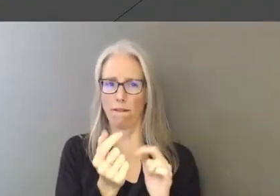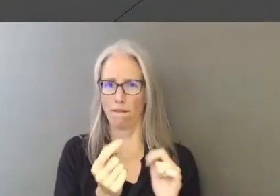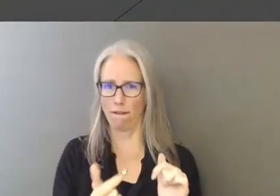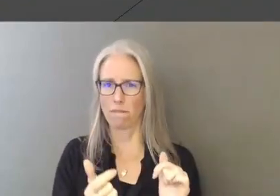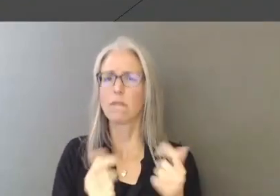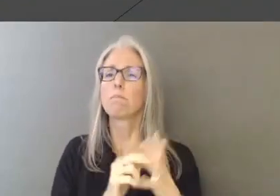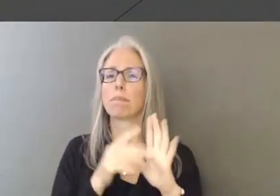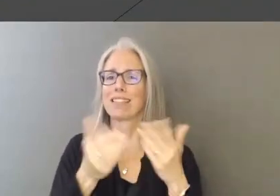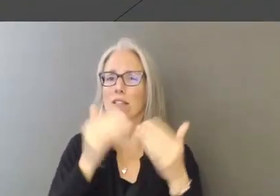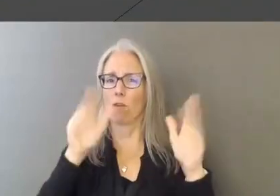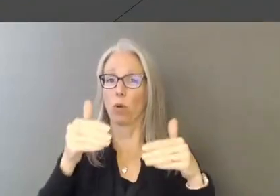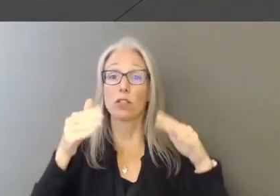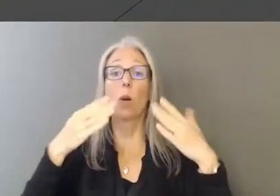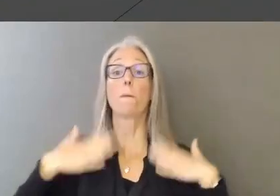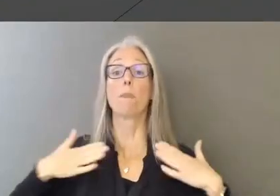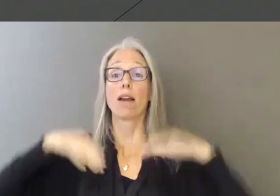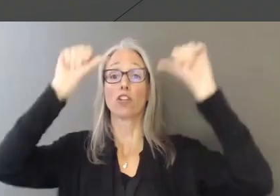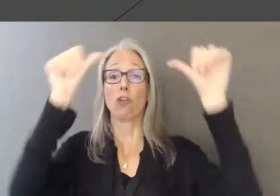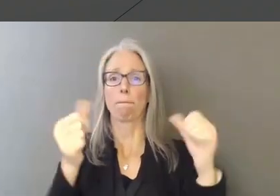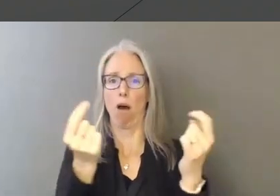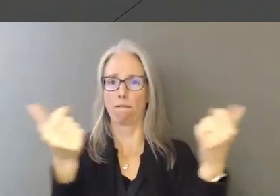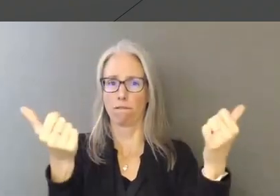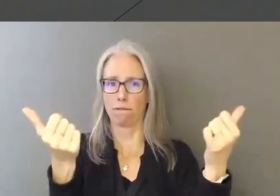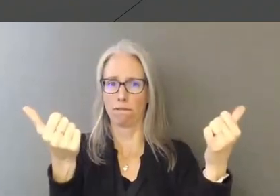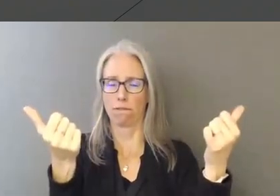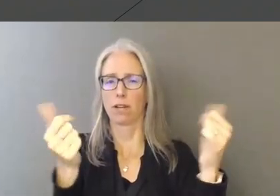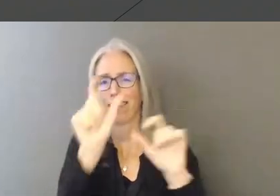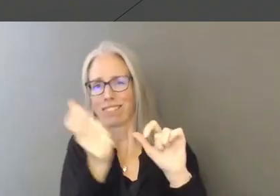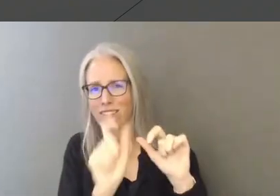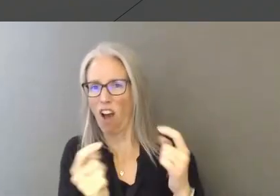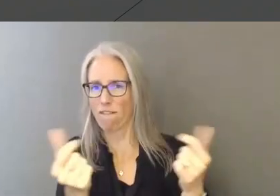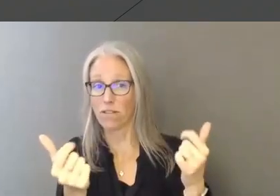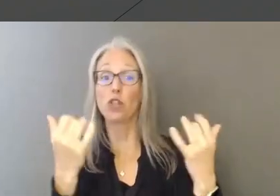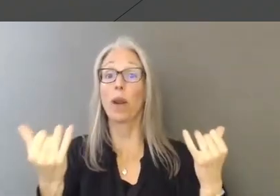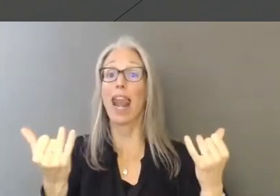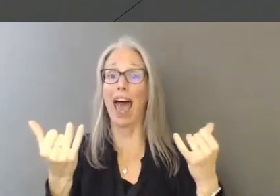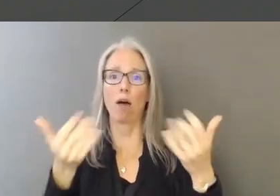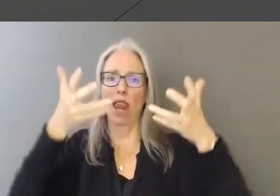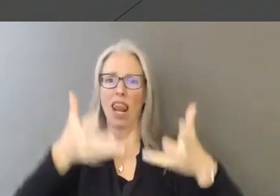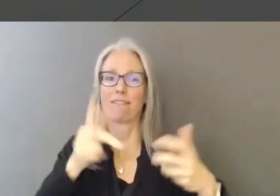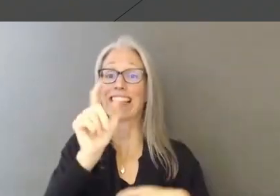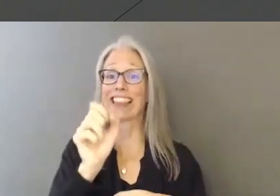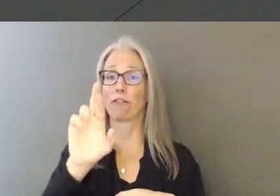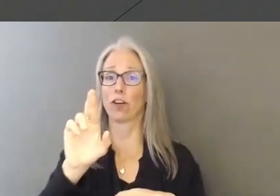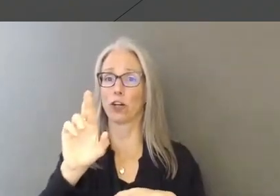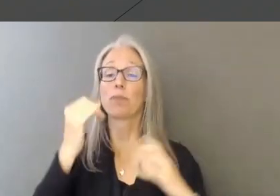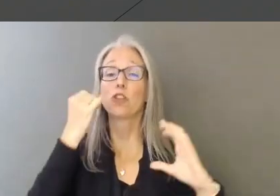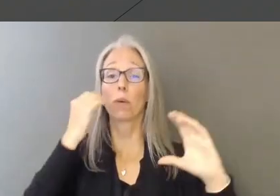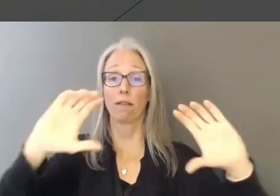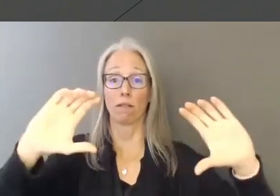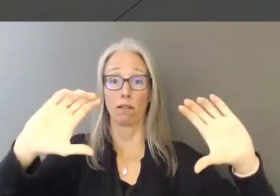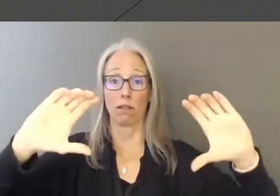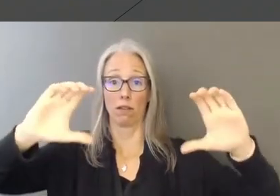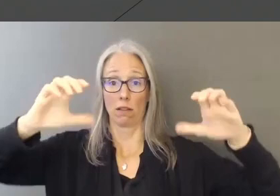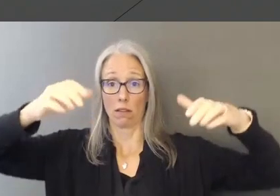away most of that. And now we can actually look at the liver, as it were. And if you look at it kind of on the bottom like